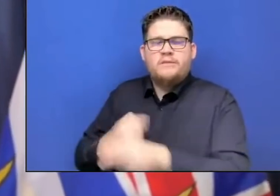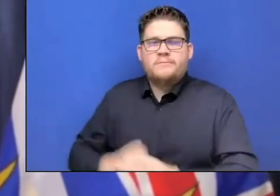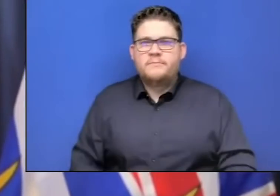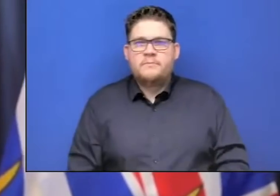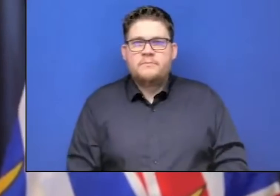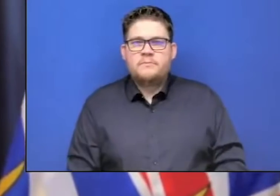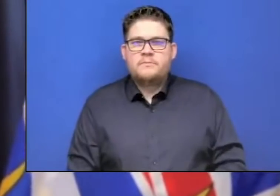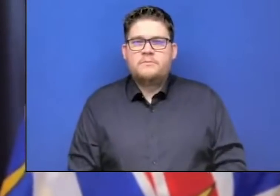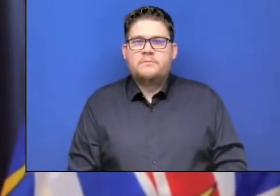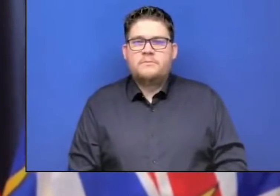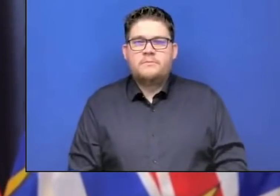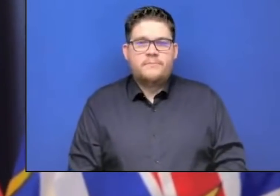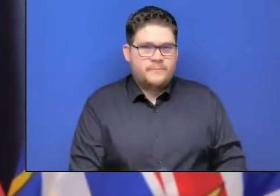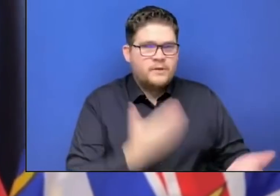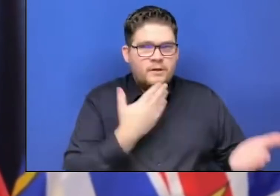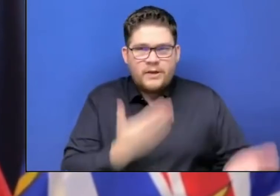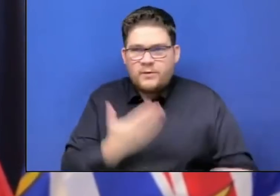Thank you and good afternoon.